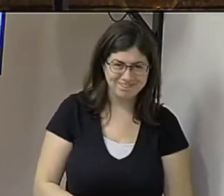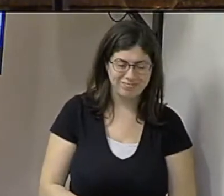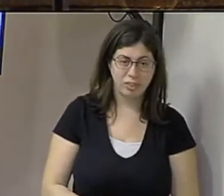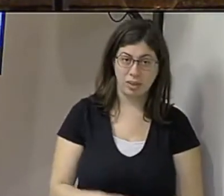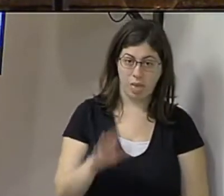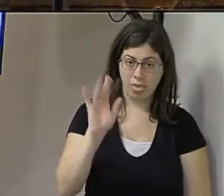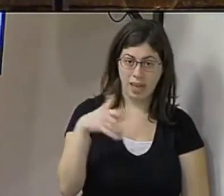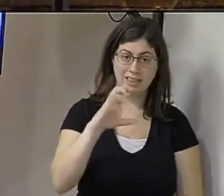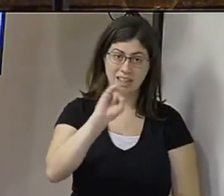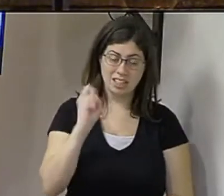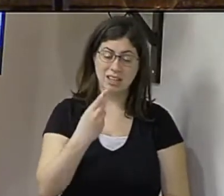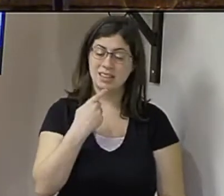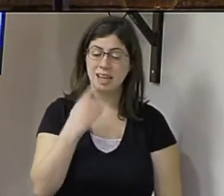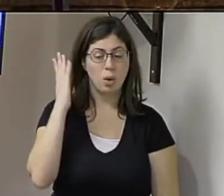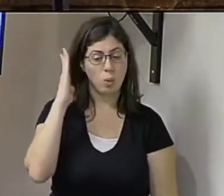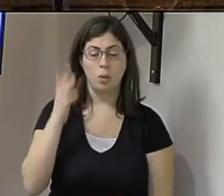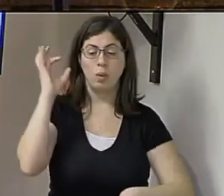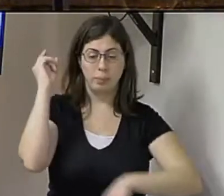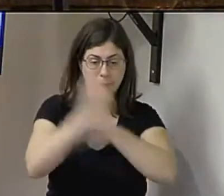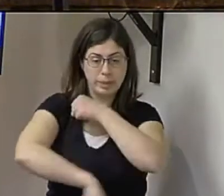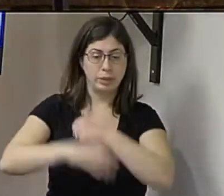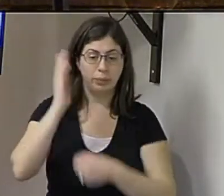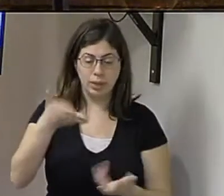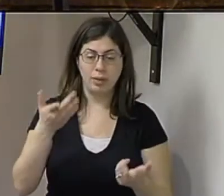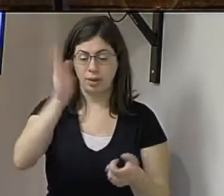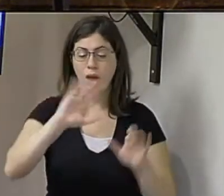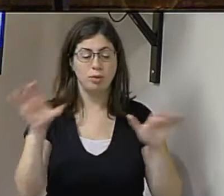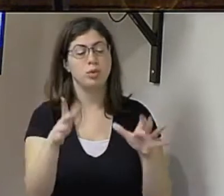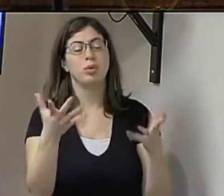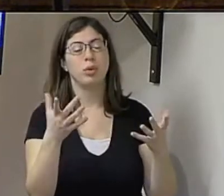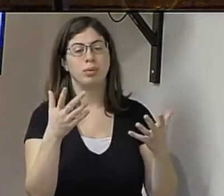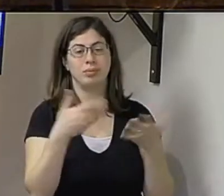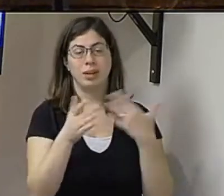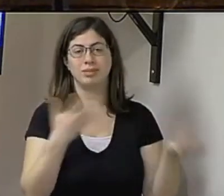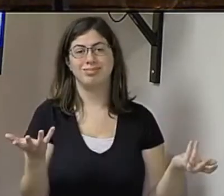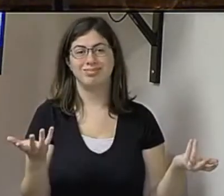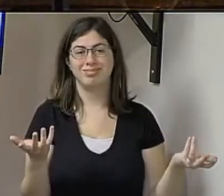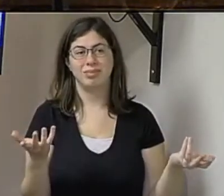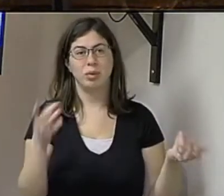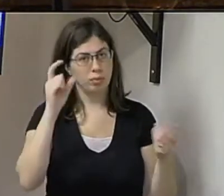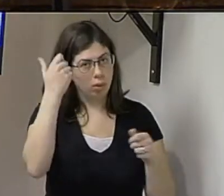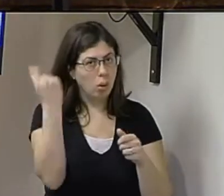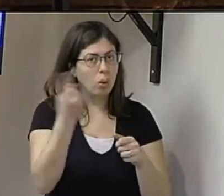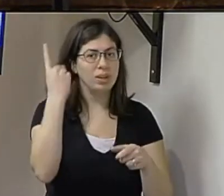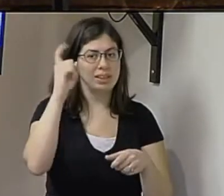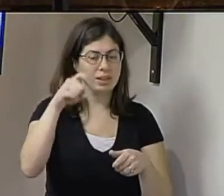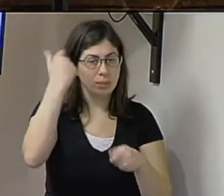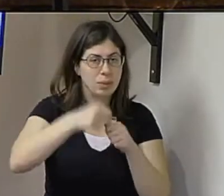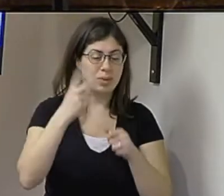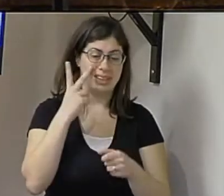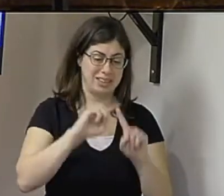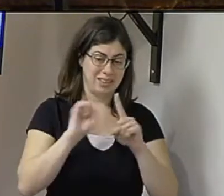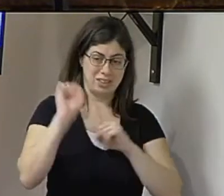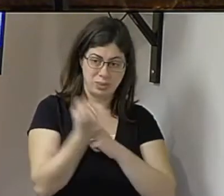that's, you know, Isaiah is saying, hey, we're going to get judged, and here's what the Lord's going to do anyway, right? We always have to keep this in mind as Christians, that when we look at these